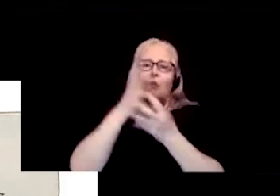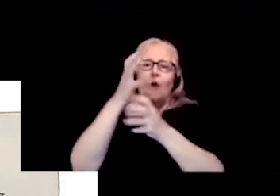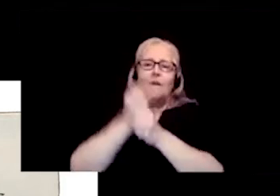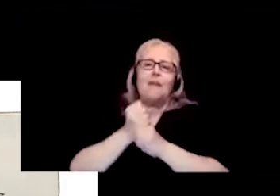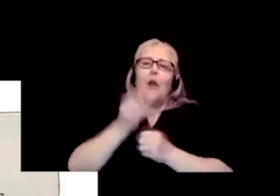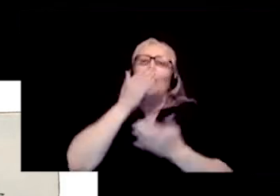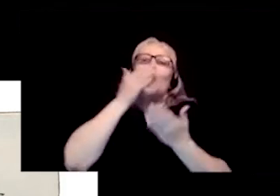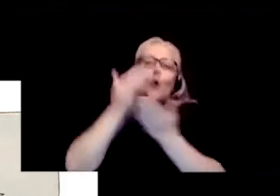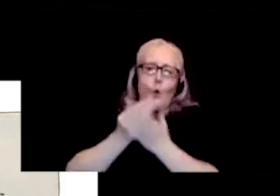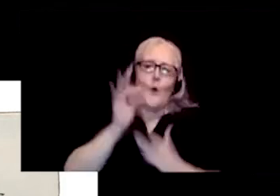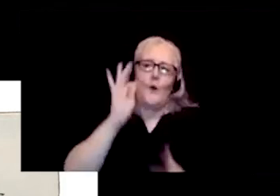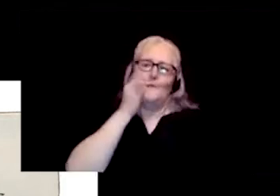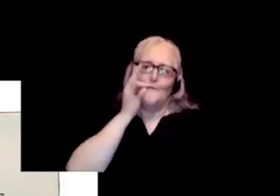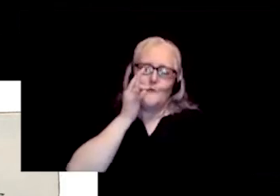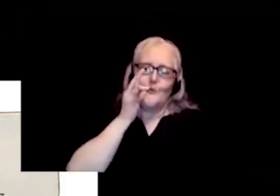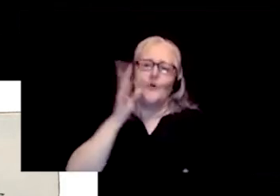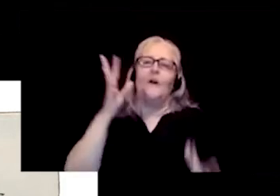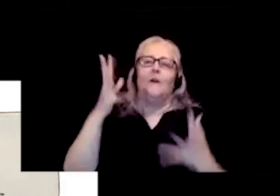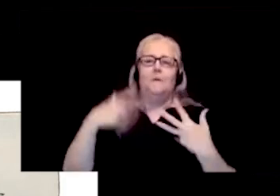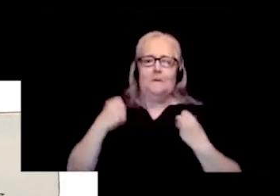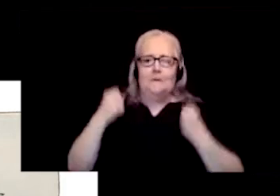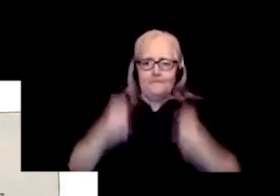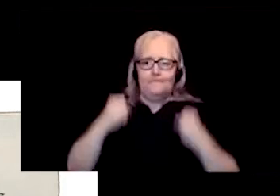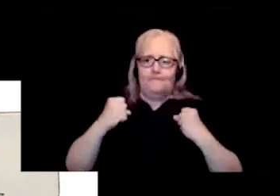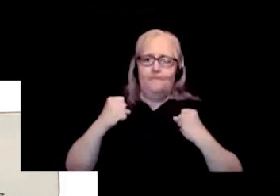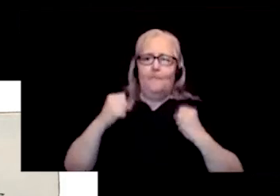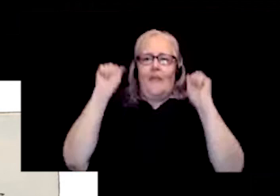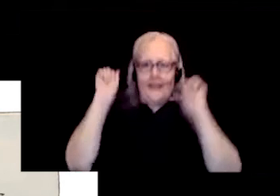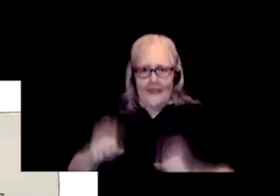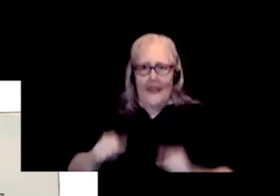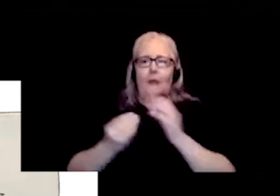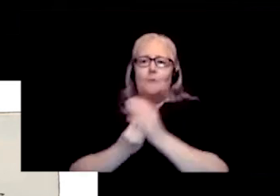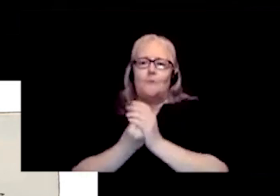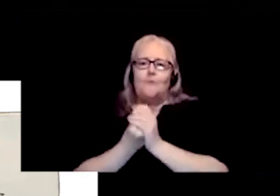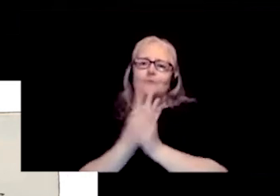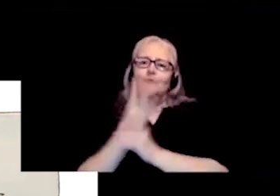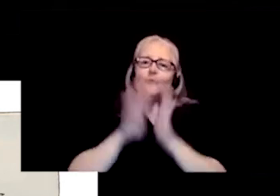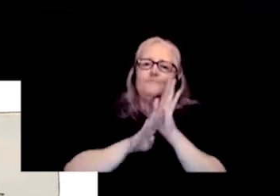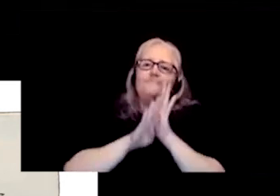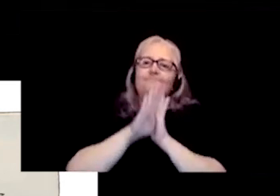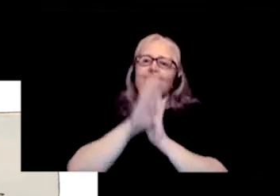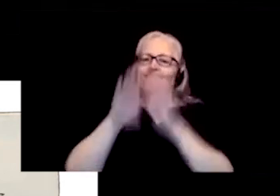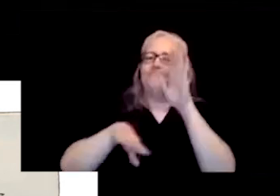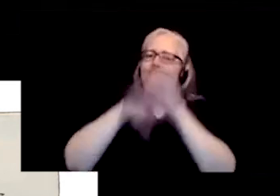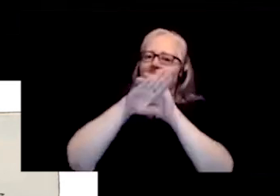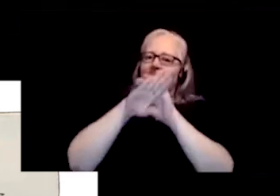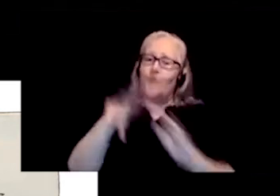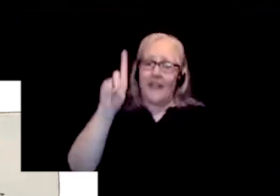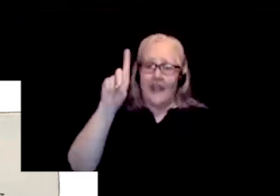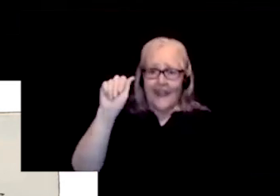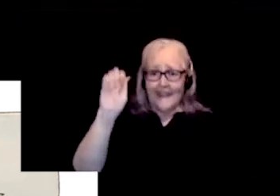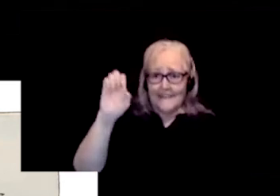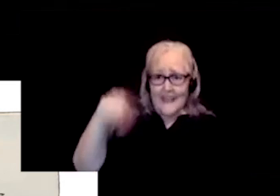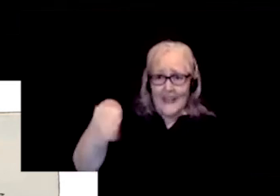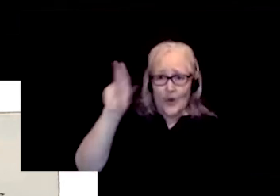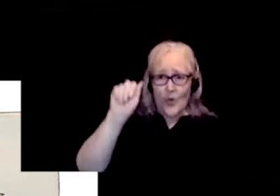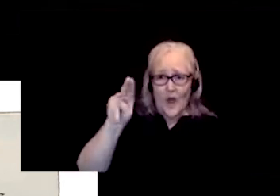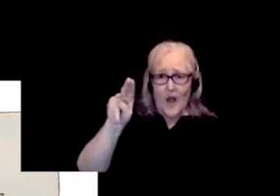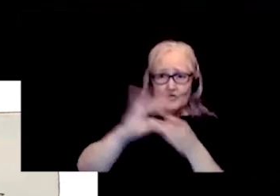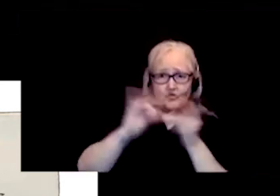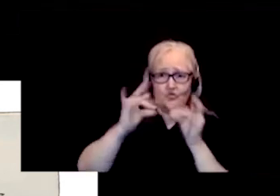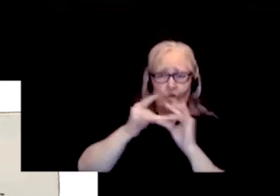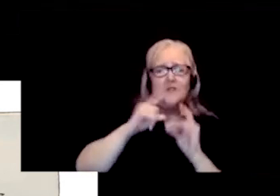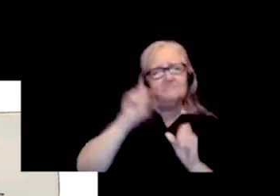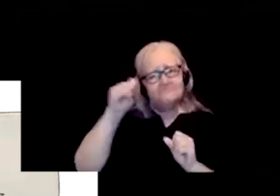of achieving its full potential. Daquan's story is not just a truly tragic story. It